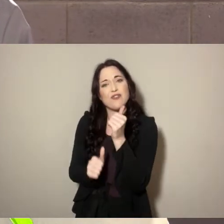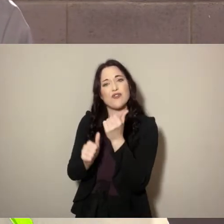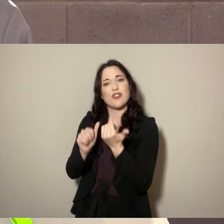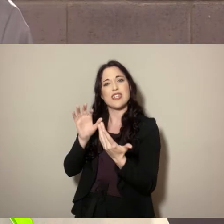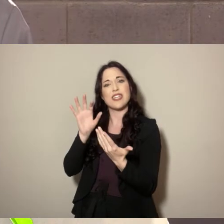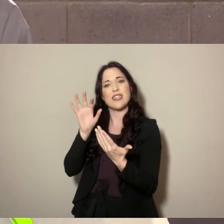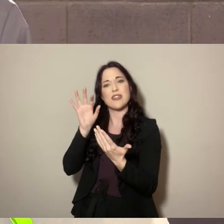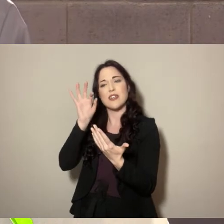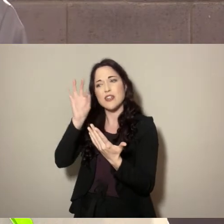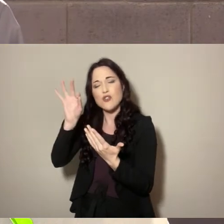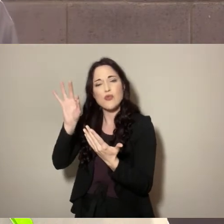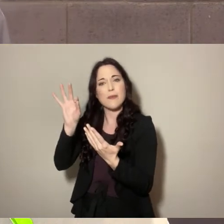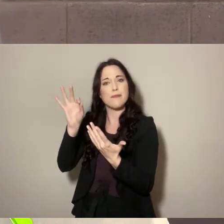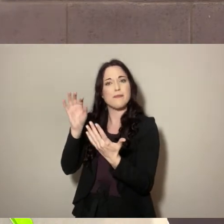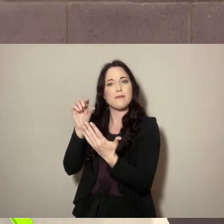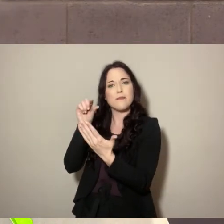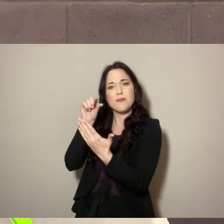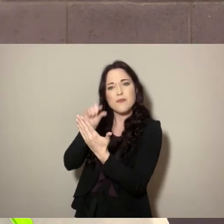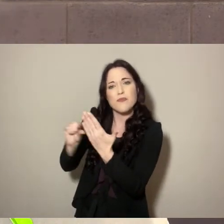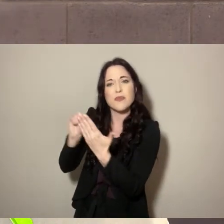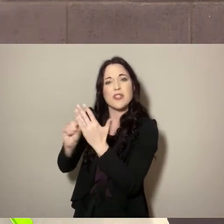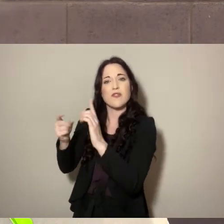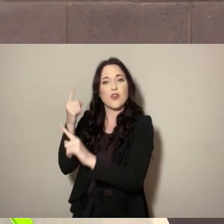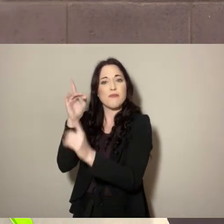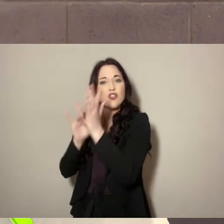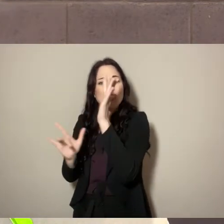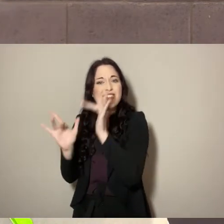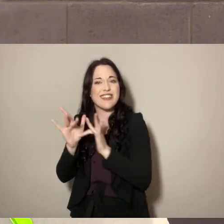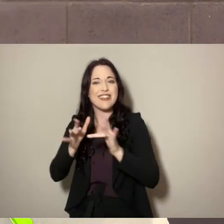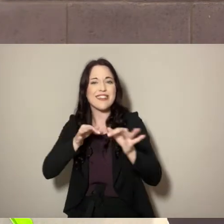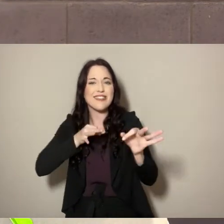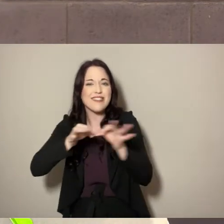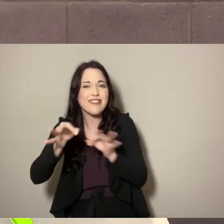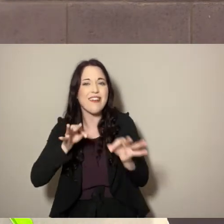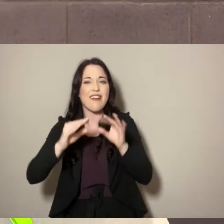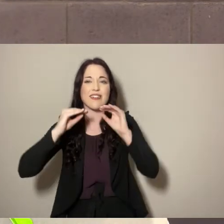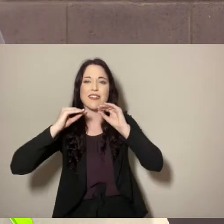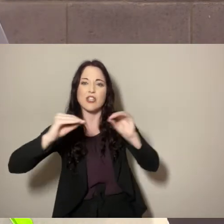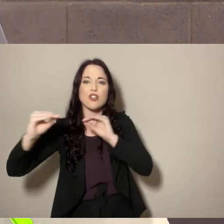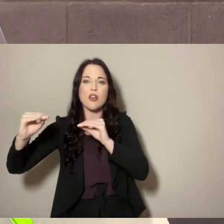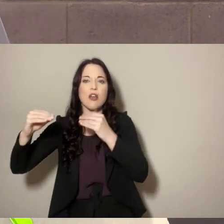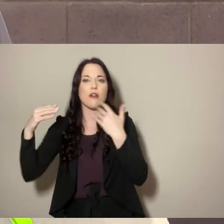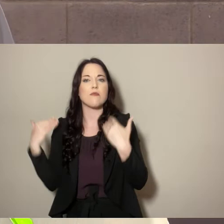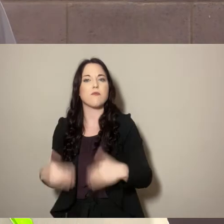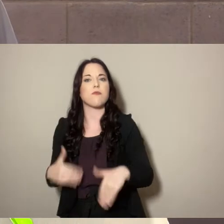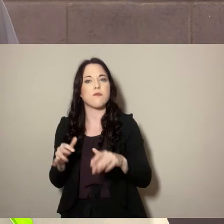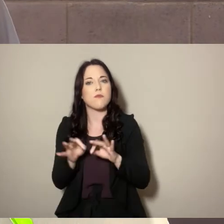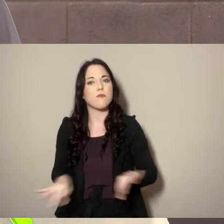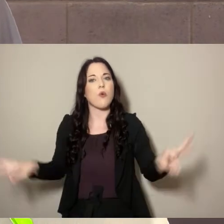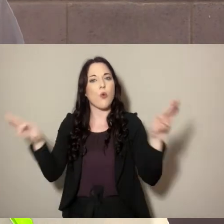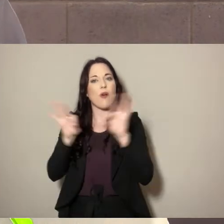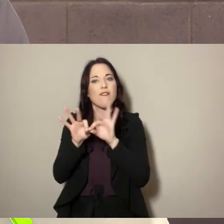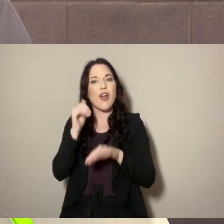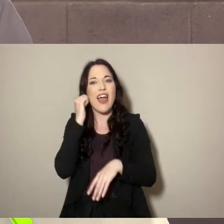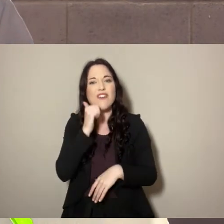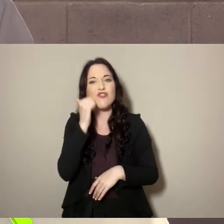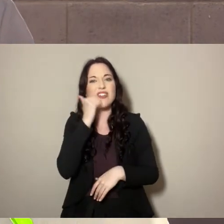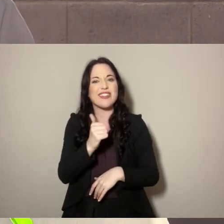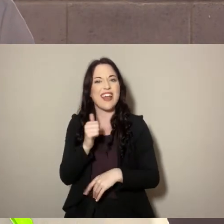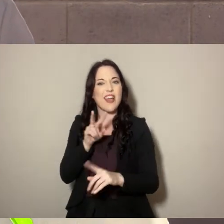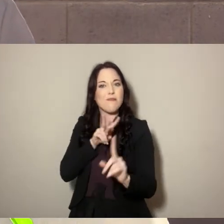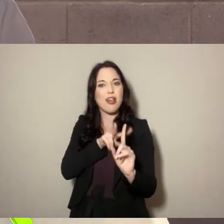this foundational living. Heaven comes to earth when we have victory over bitter